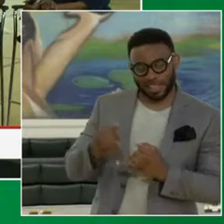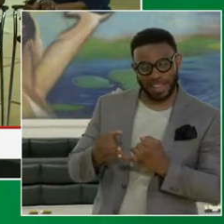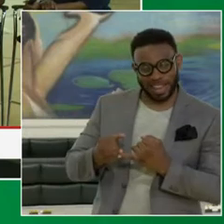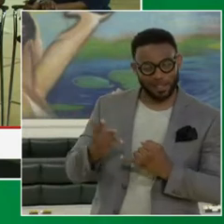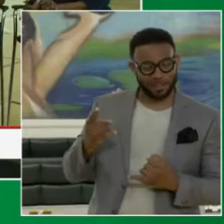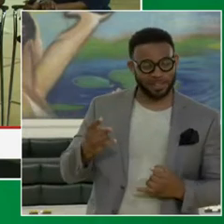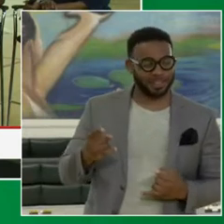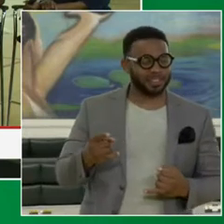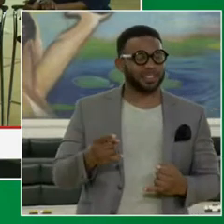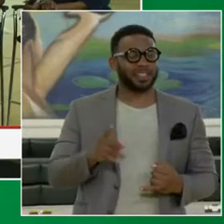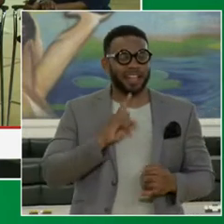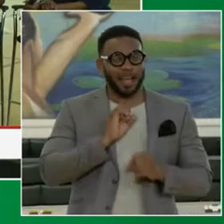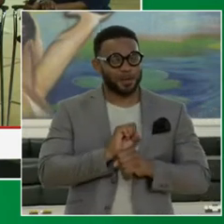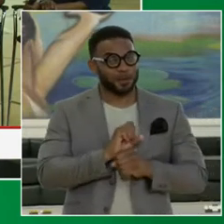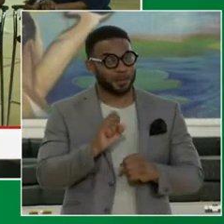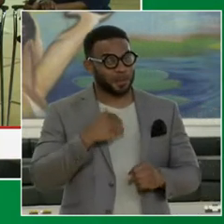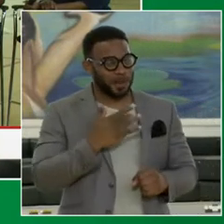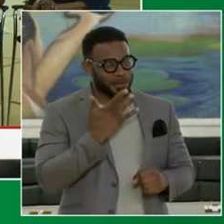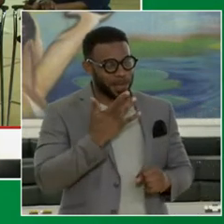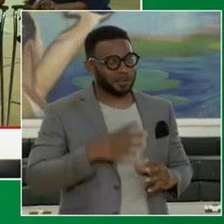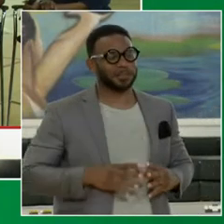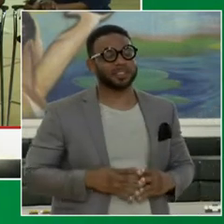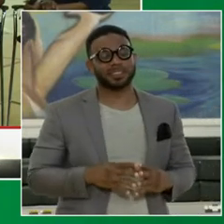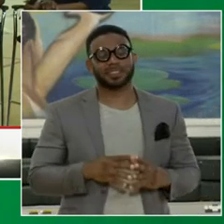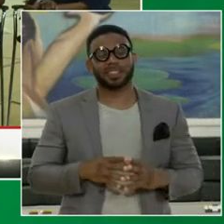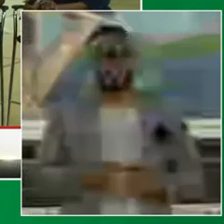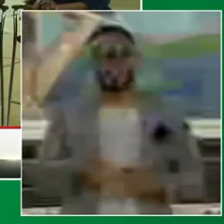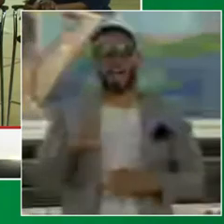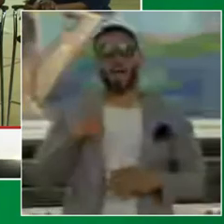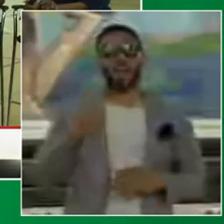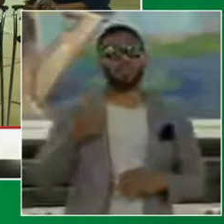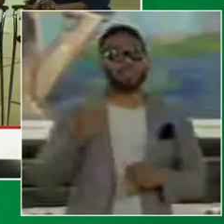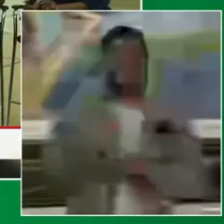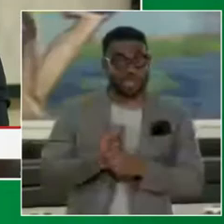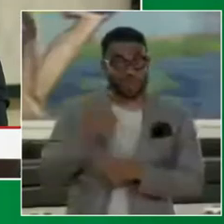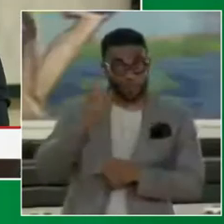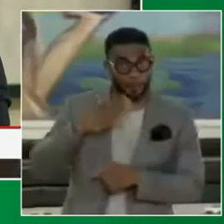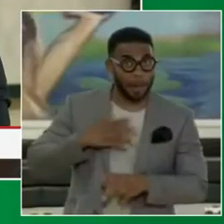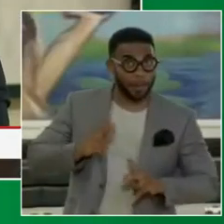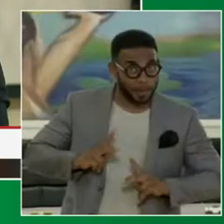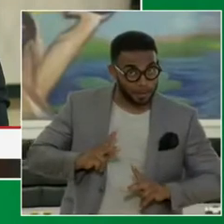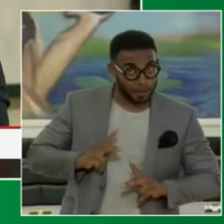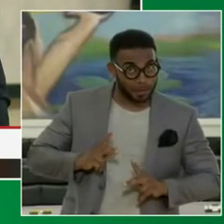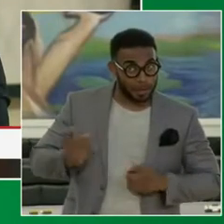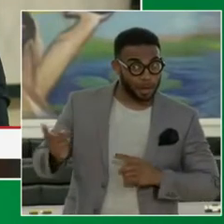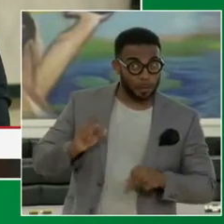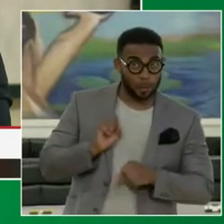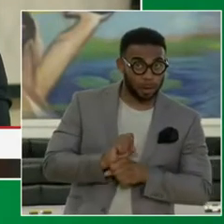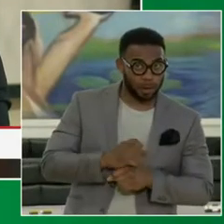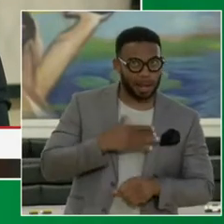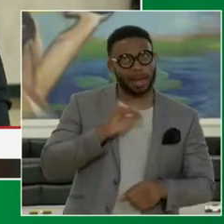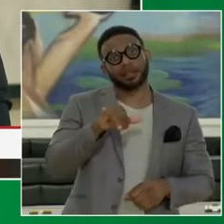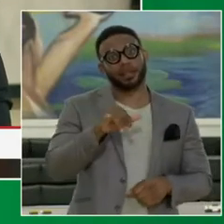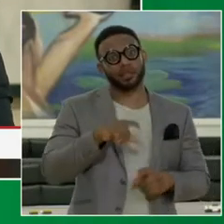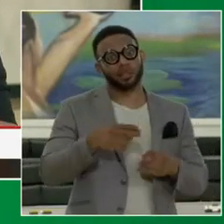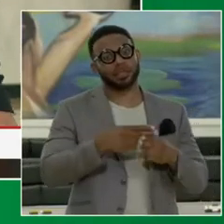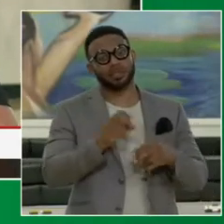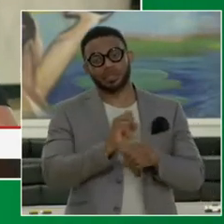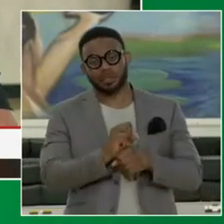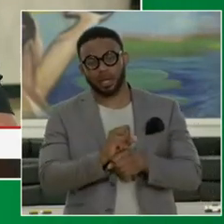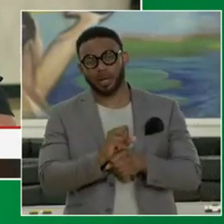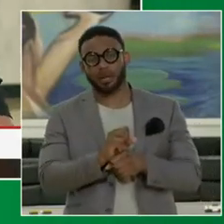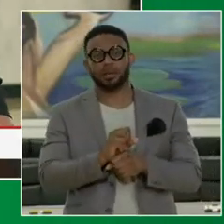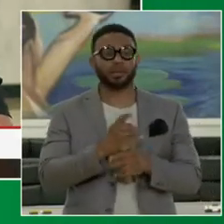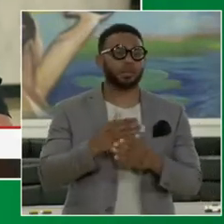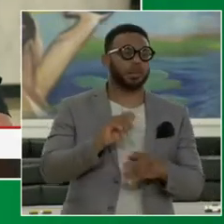of your favorites. It is absolutely still one of my favorites. 110 jobs for my people that have been coming to work, doing temporary jobs, plus